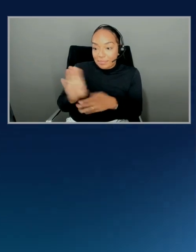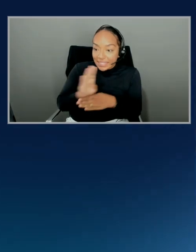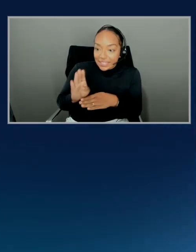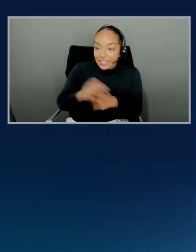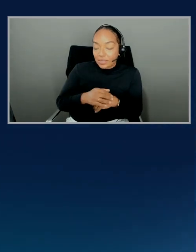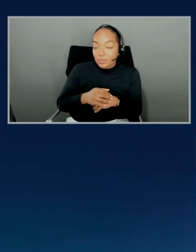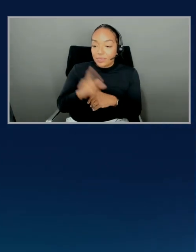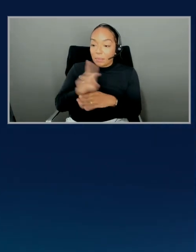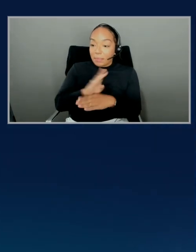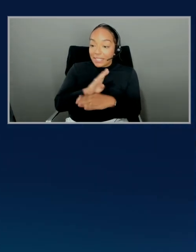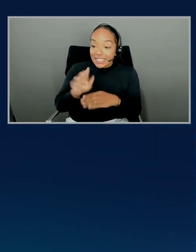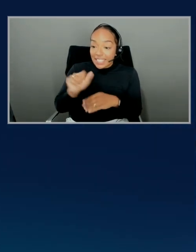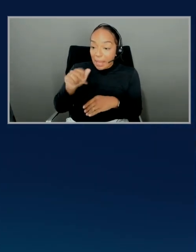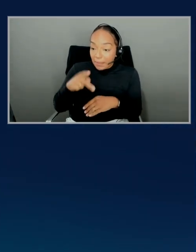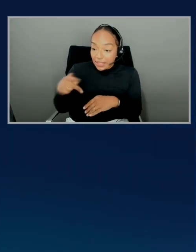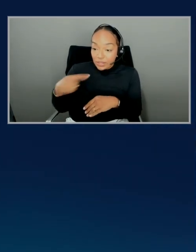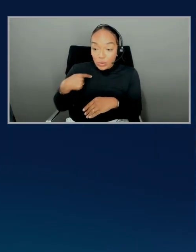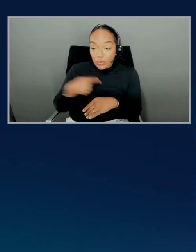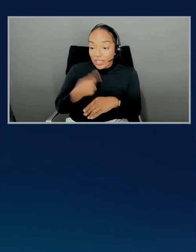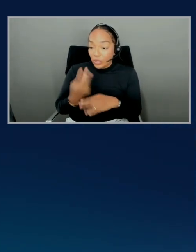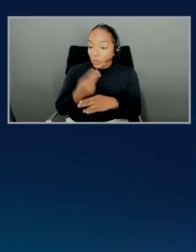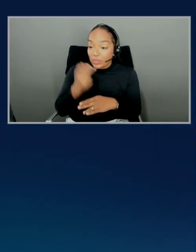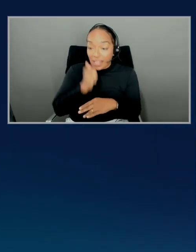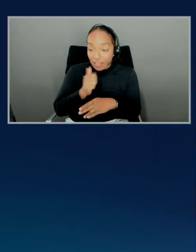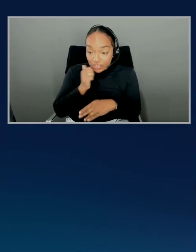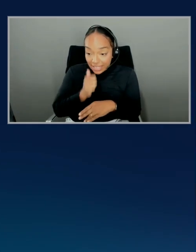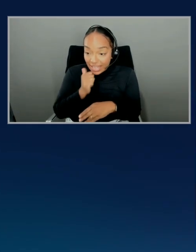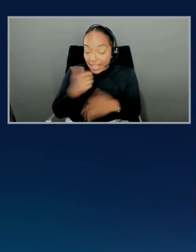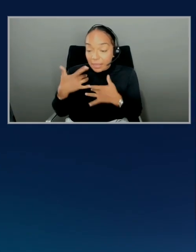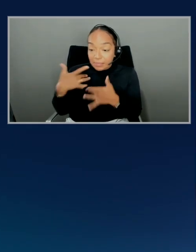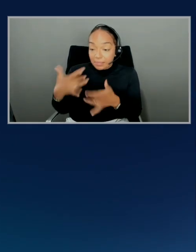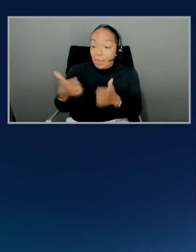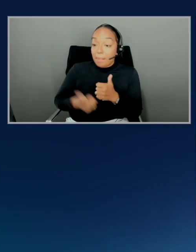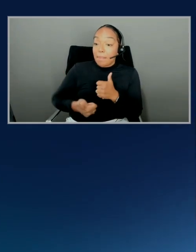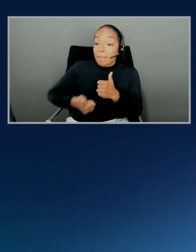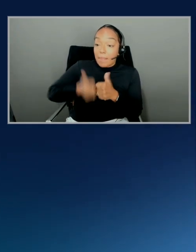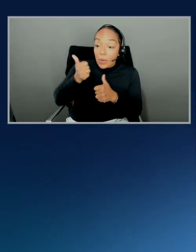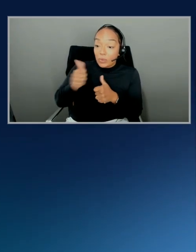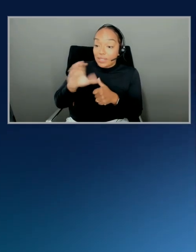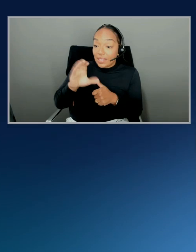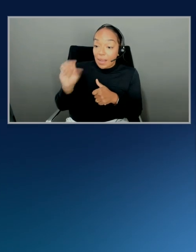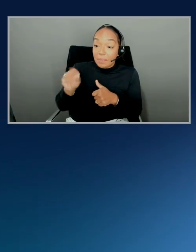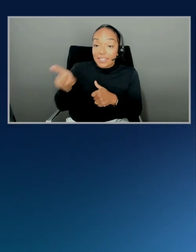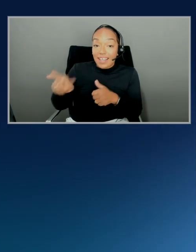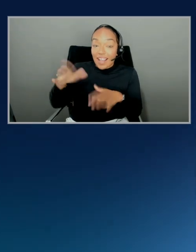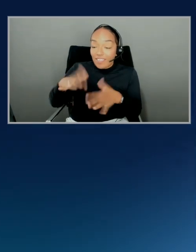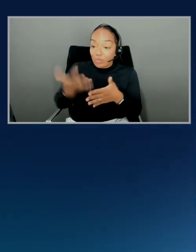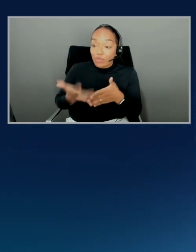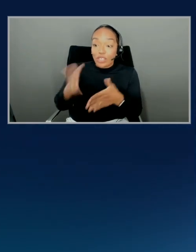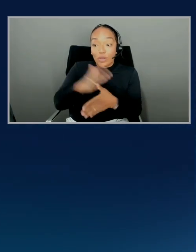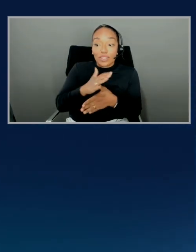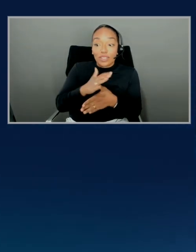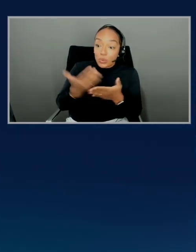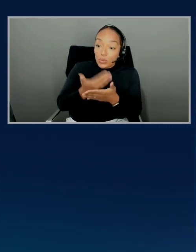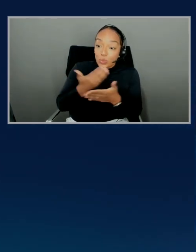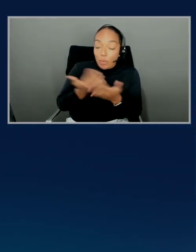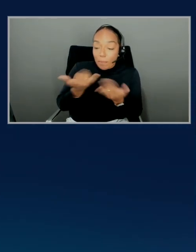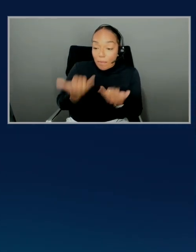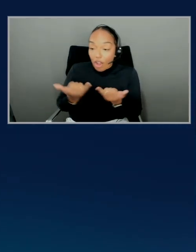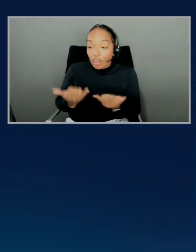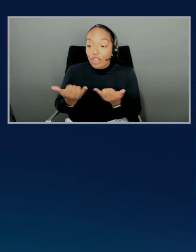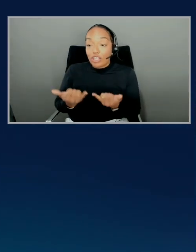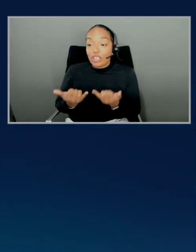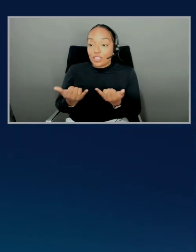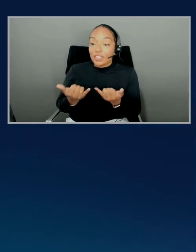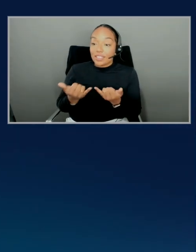that we use every single day. And typically, most companies haven't prioritized modernization efforts for those. They don't have enough developers to rebuild